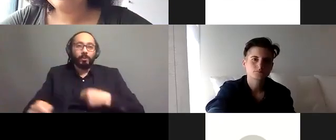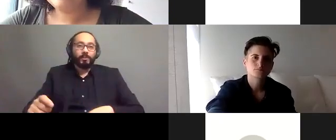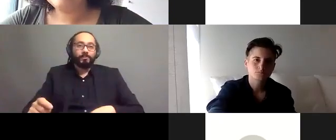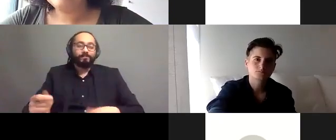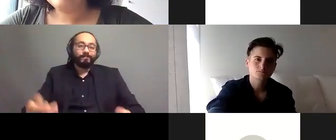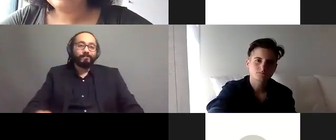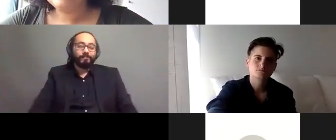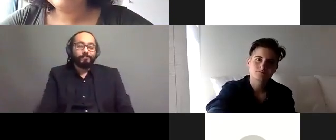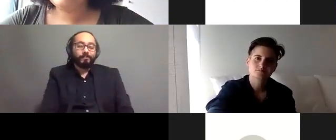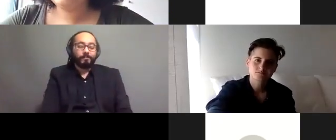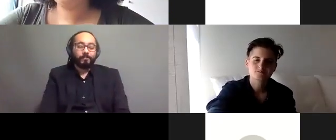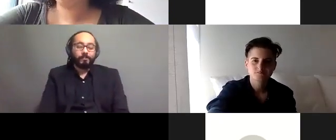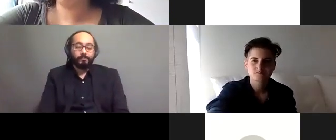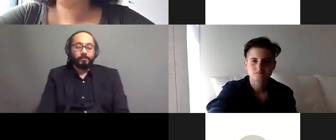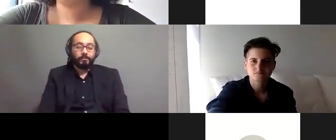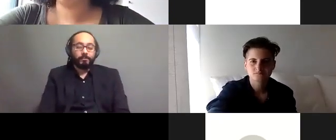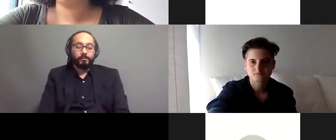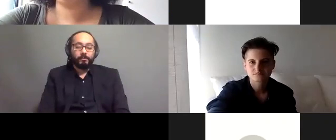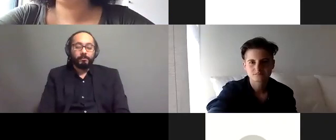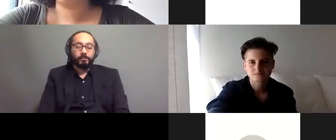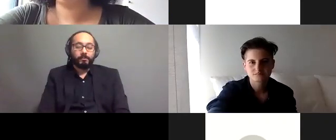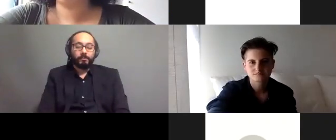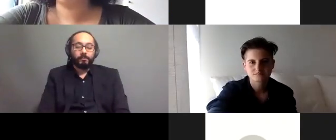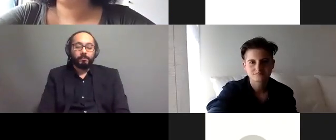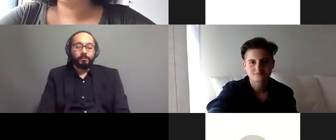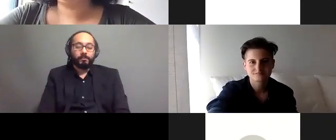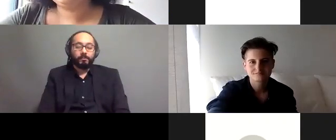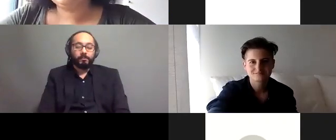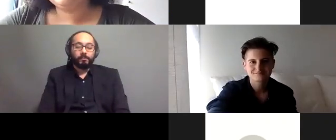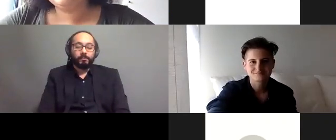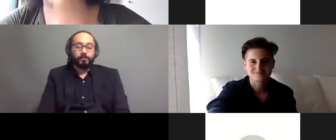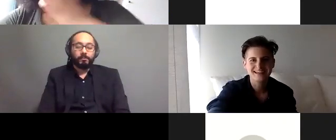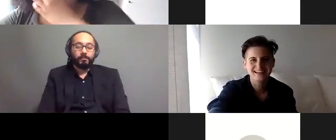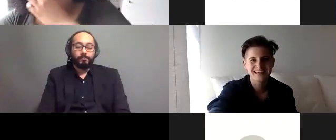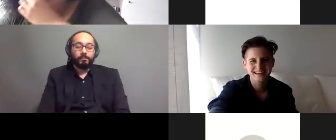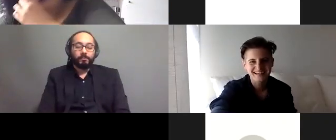Yeah. Yeah. Sophie, what do you have to say about COVID-19?